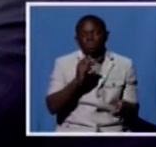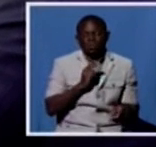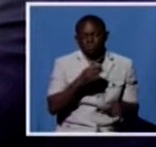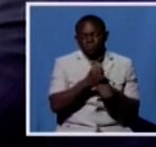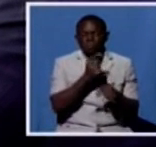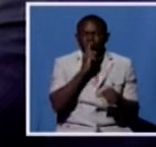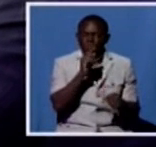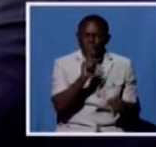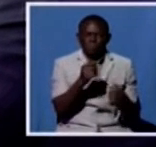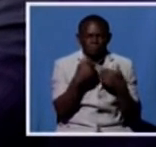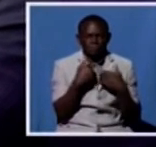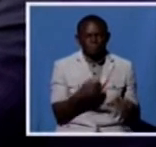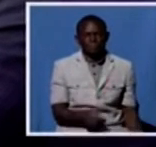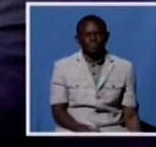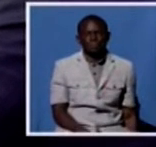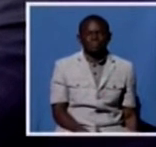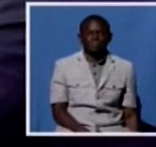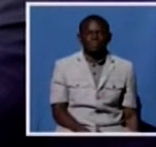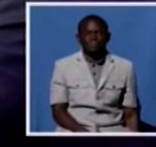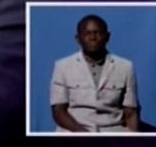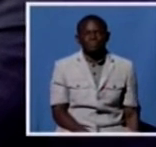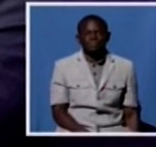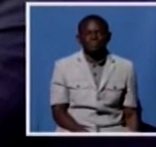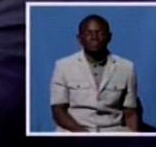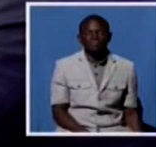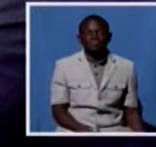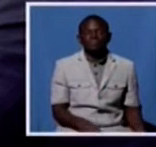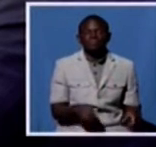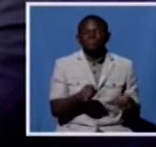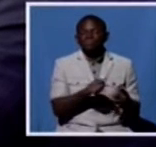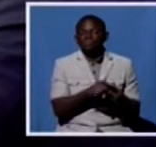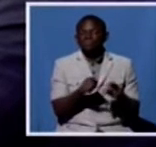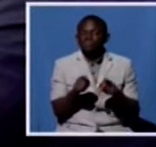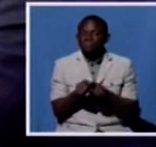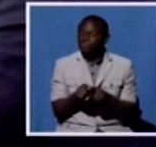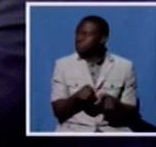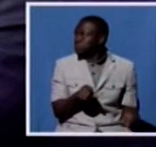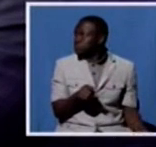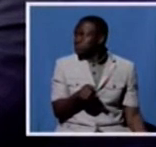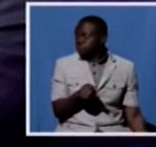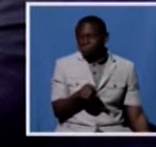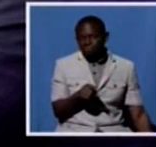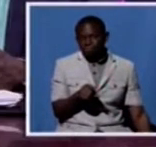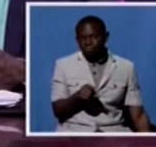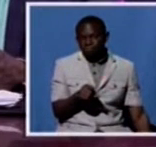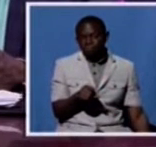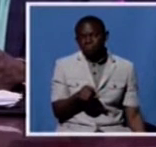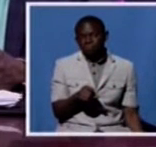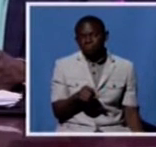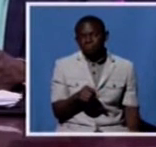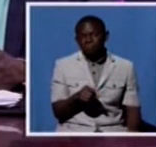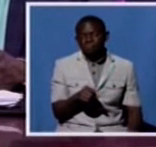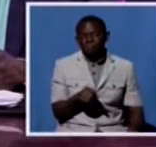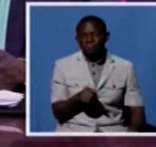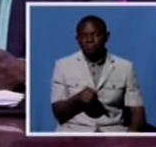public, that is an area they keep emphasizing on. They are asking questions, and we need to ensure that at the back of our minds, whatever